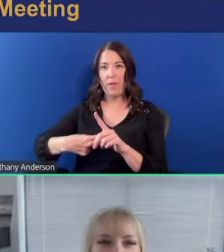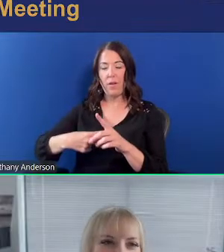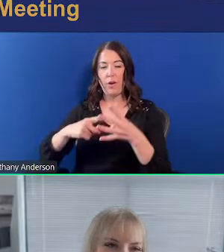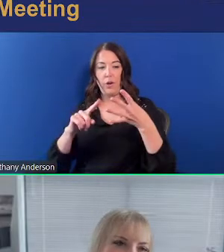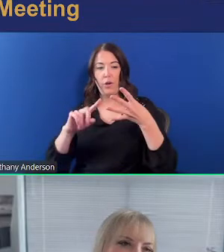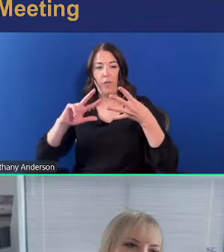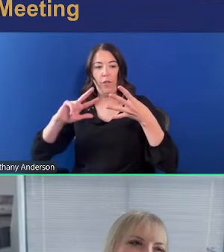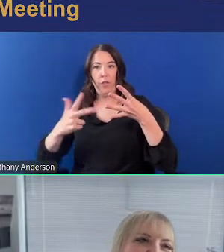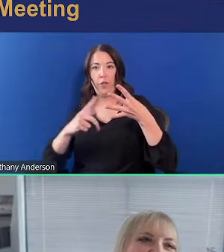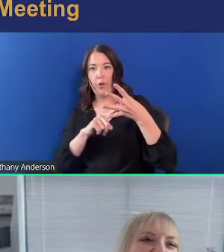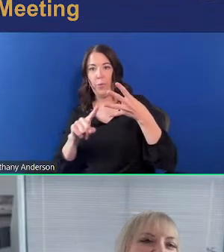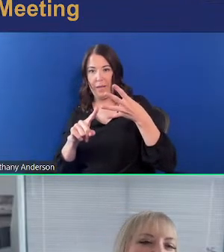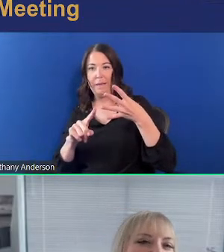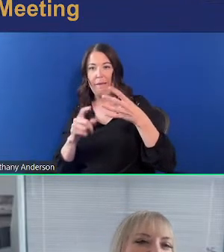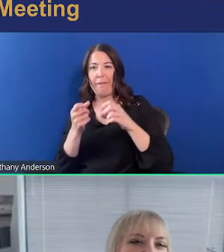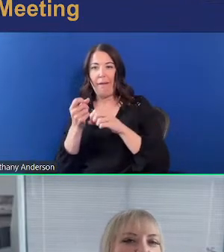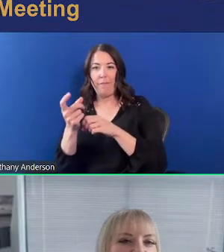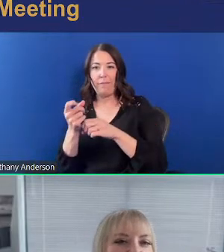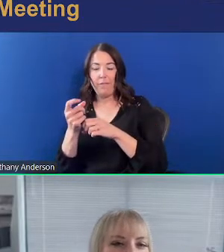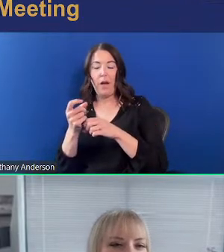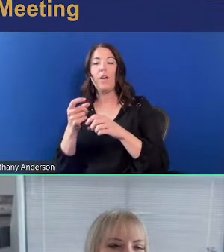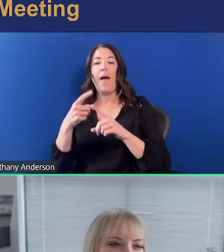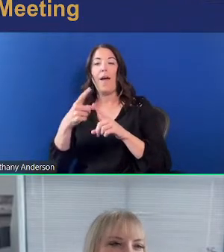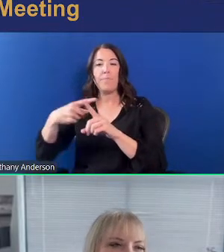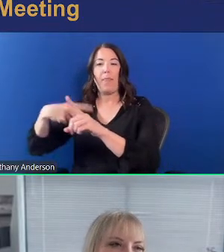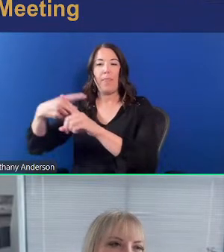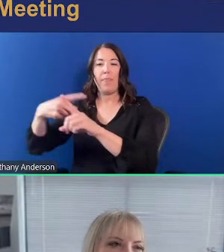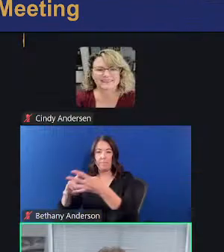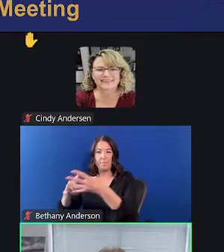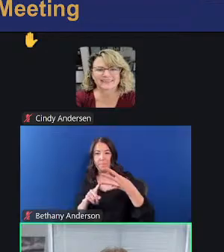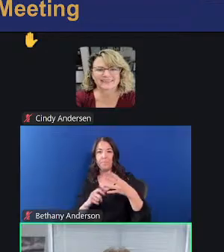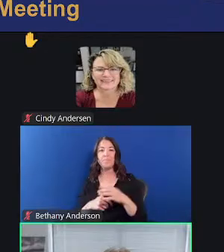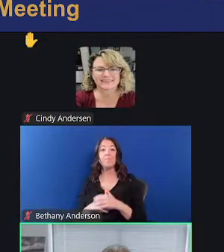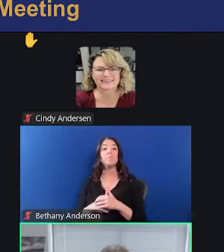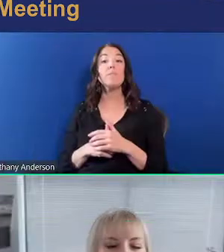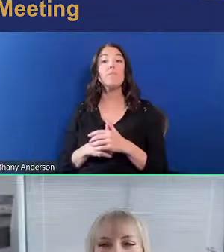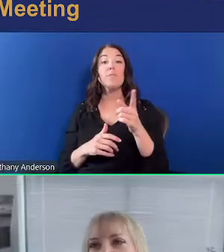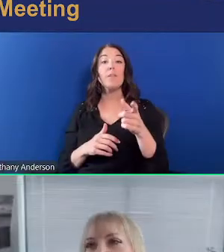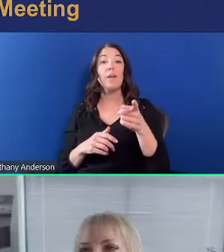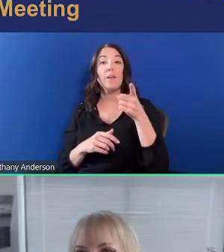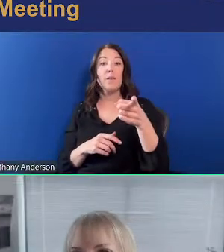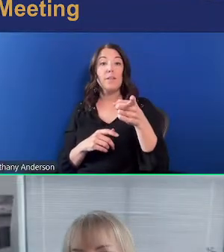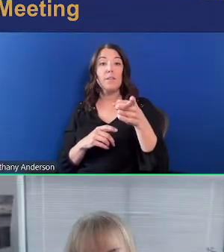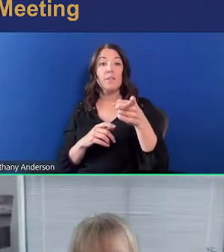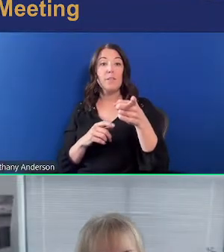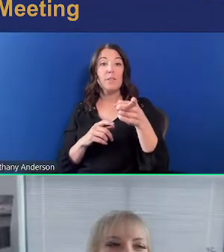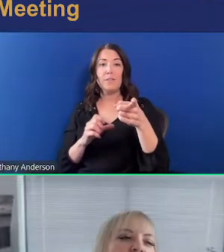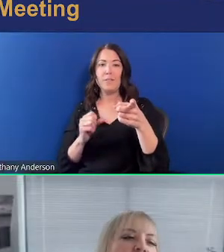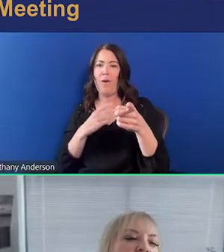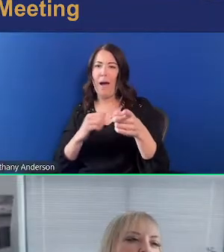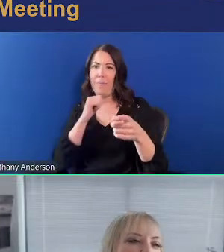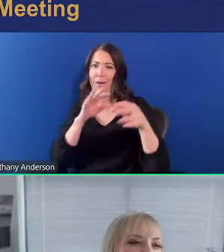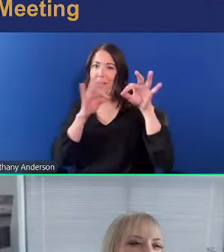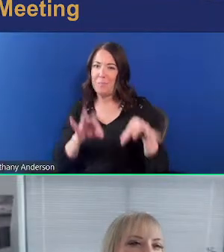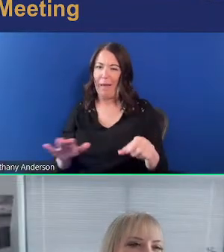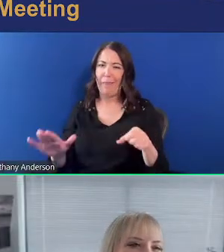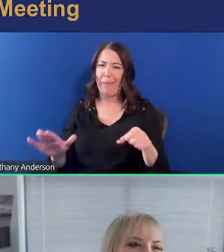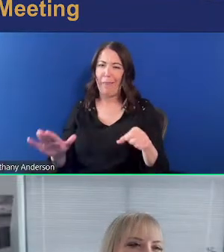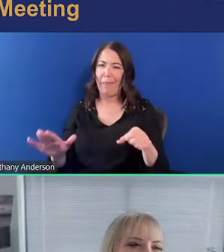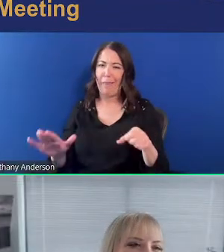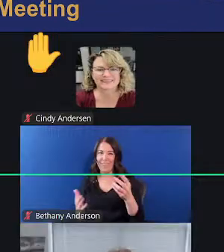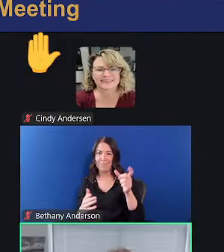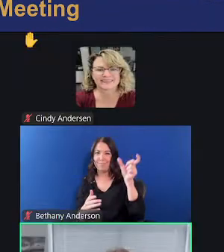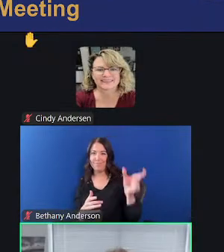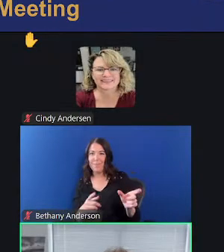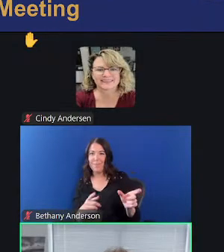week, there we go, during the school year. So here is an issue on the left. I'm not going to go through the whole thing. But there are